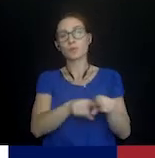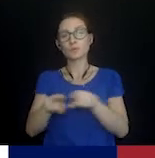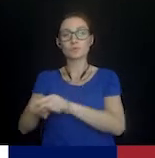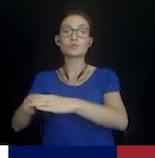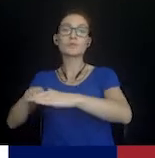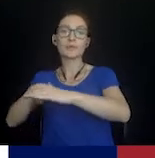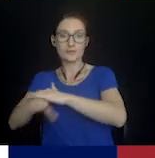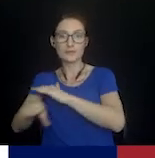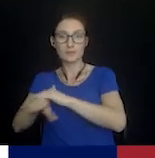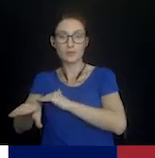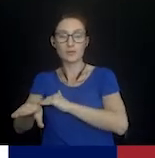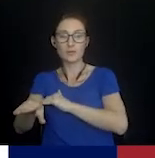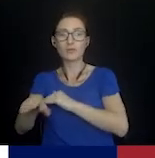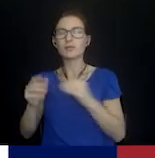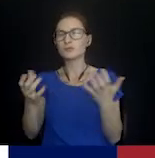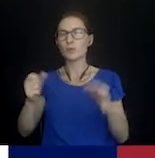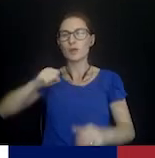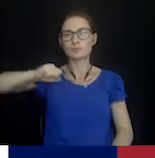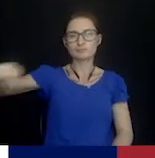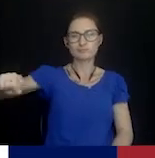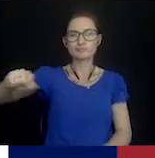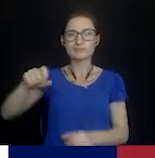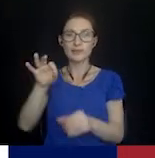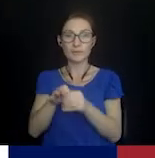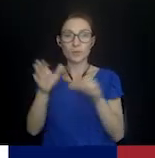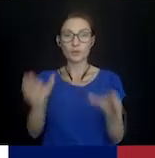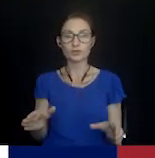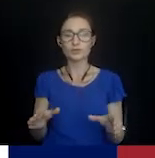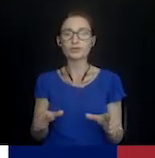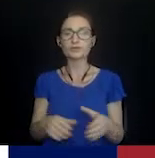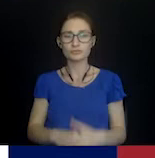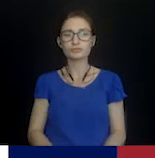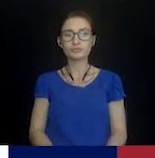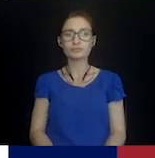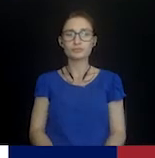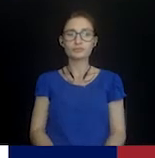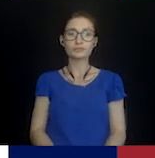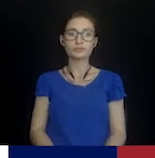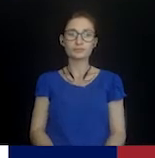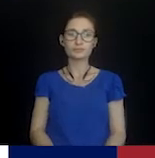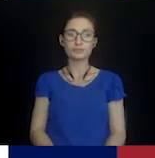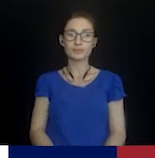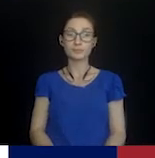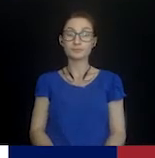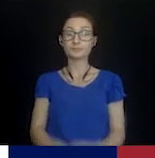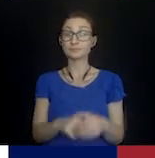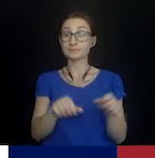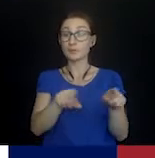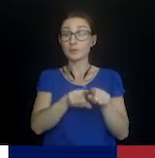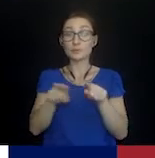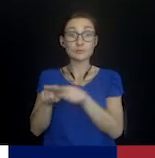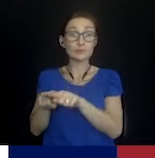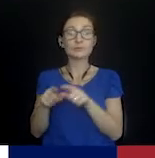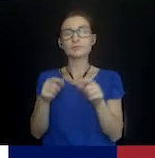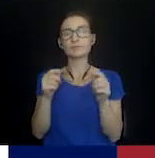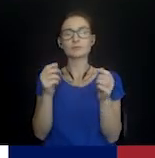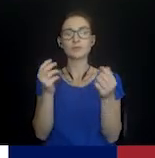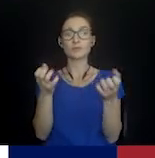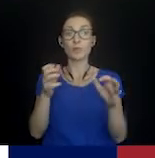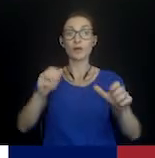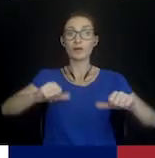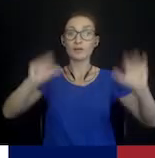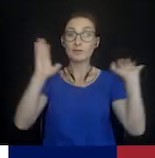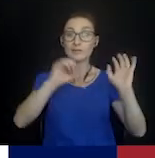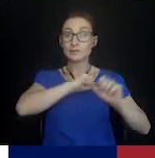not disenfranchising voters in an attempt to make elections secure. We also don't want to